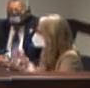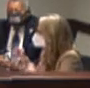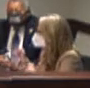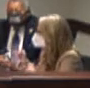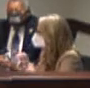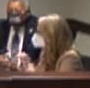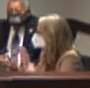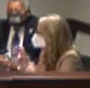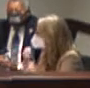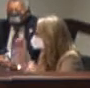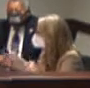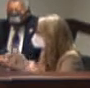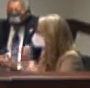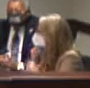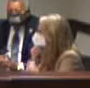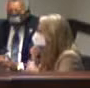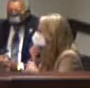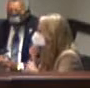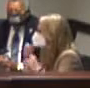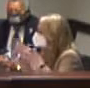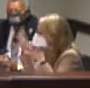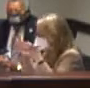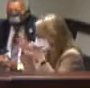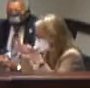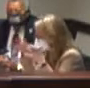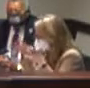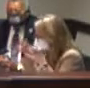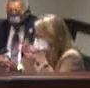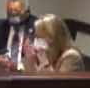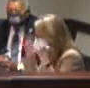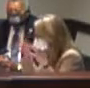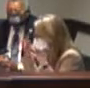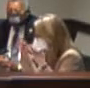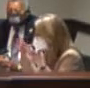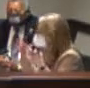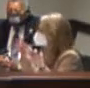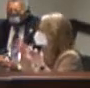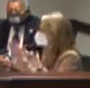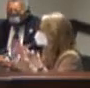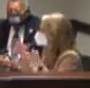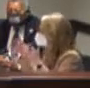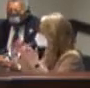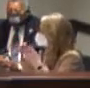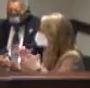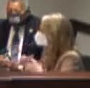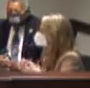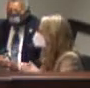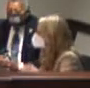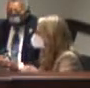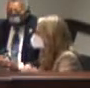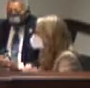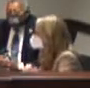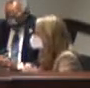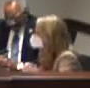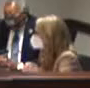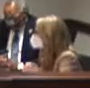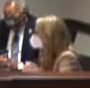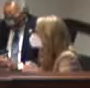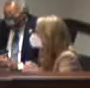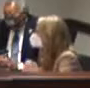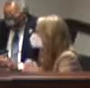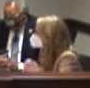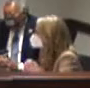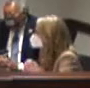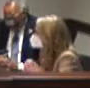back out to y'all as we continue this discussion to think about what is that really big thing and how do we achieve it from there.